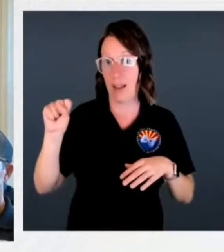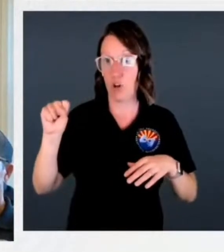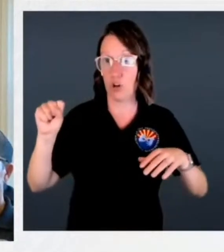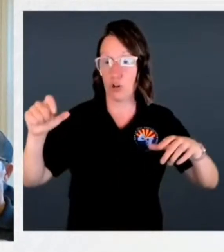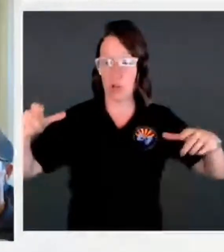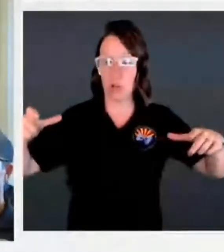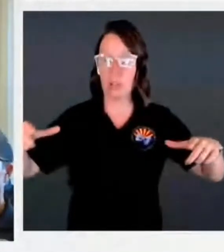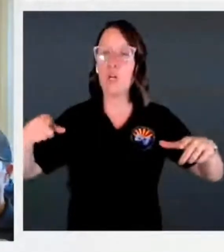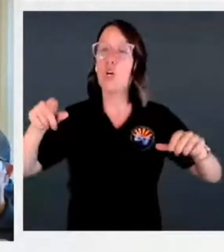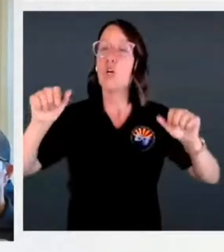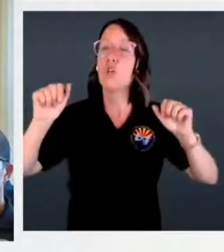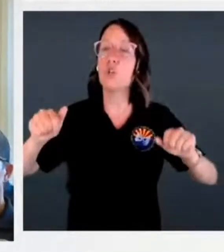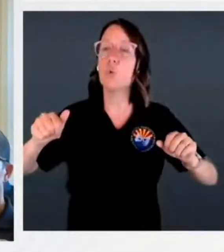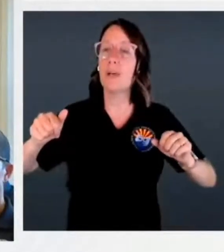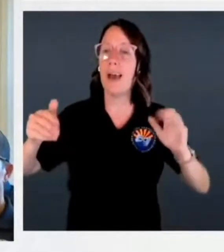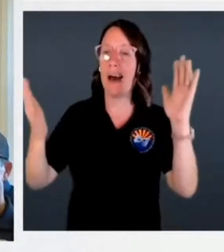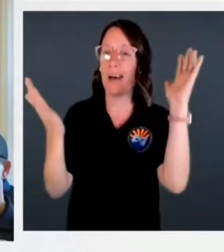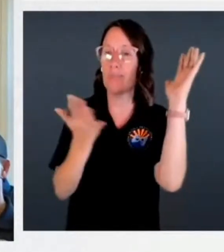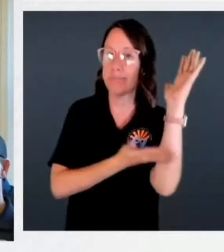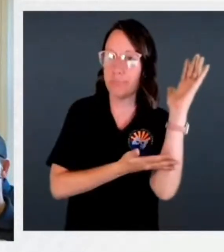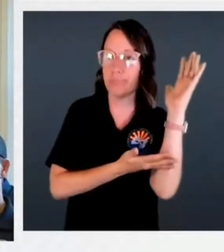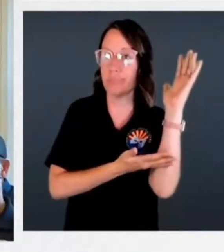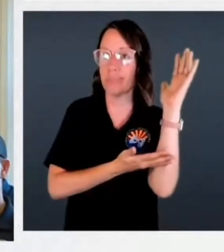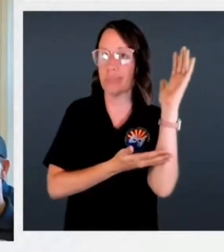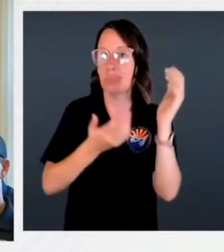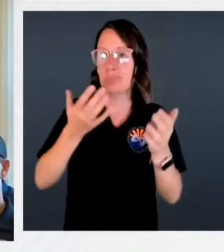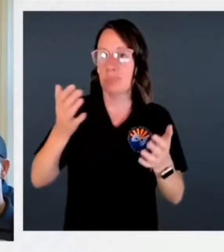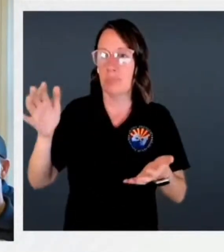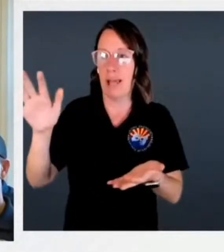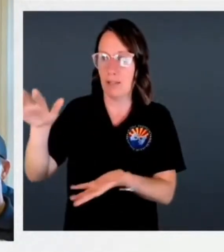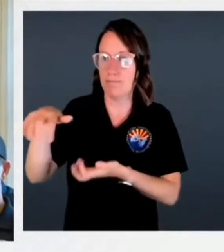thinning and an expedited process to get that out.